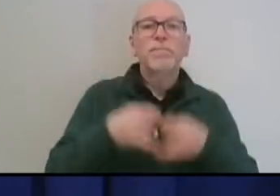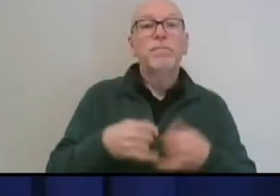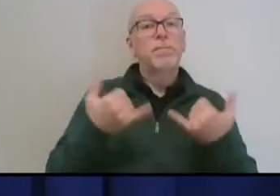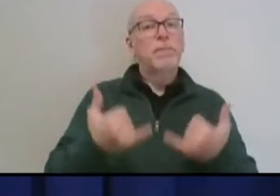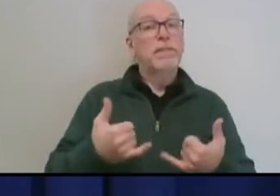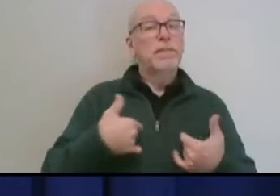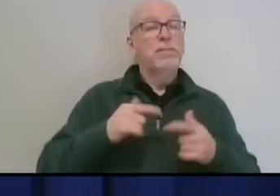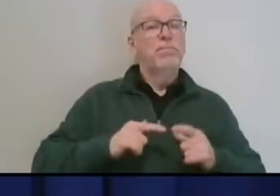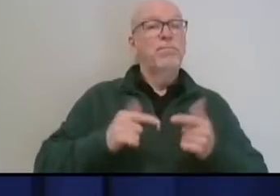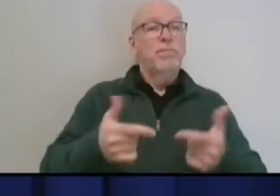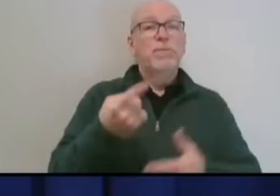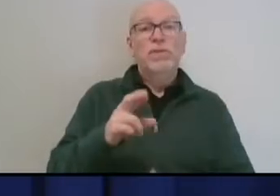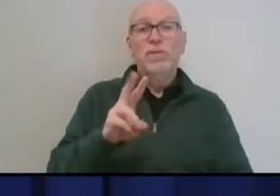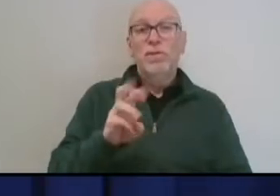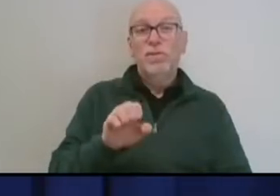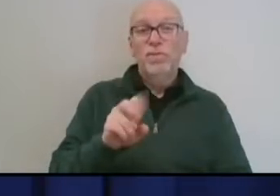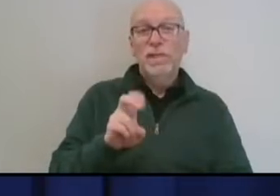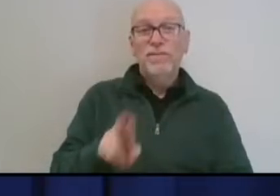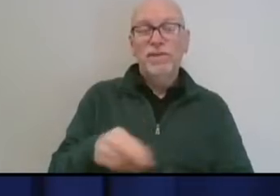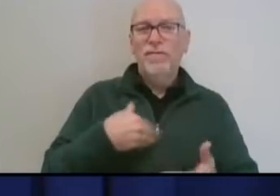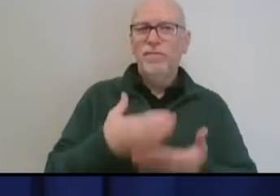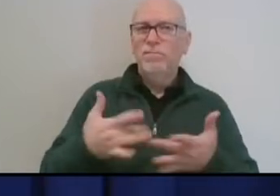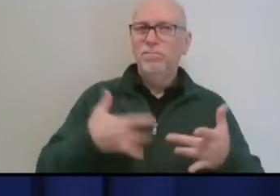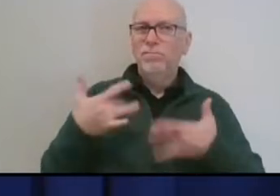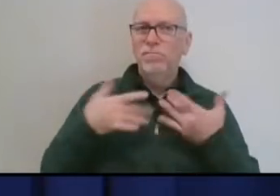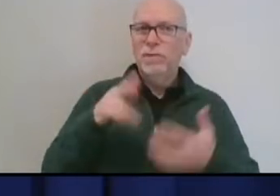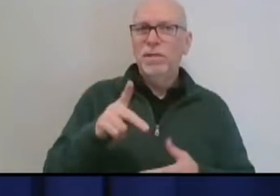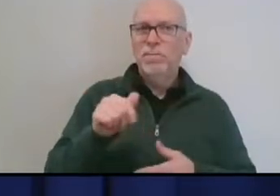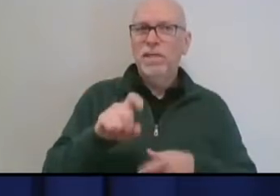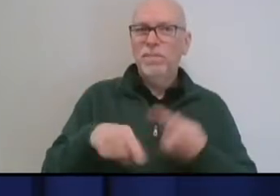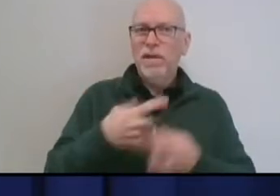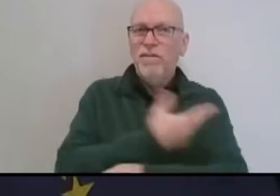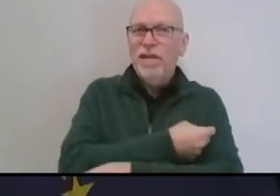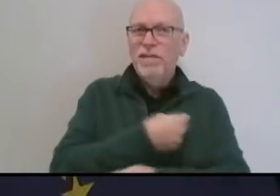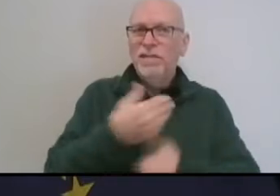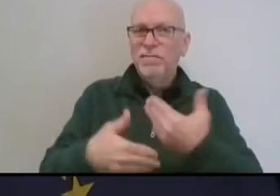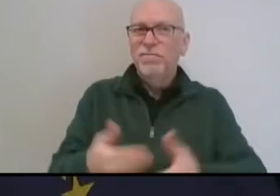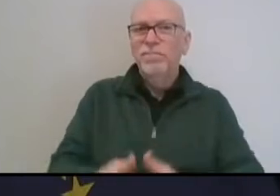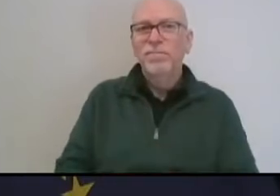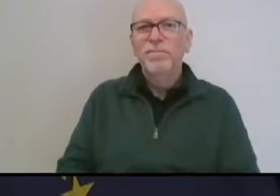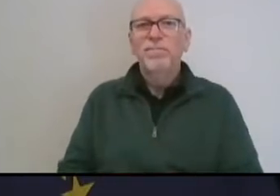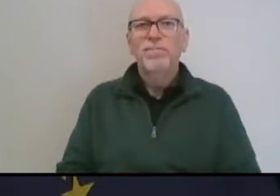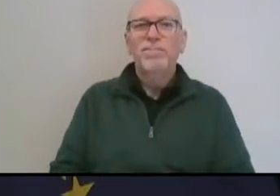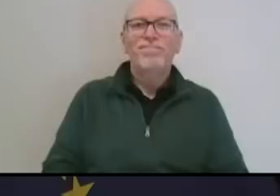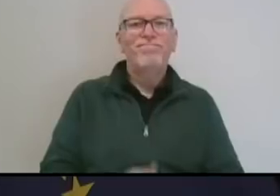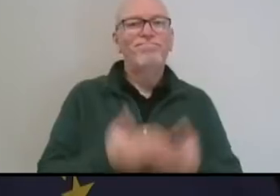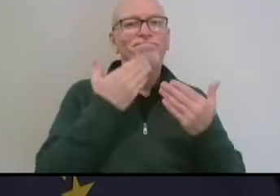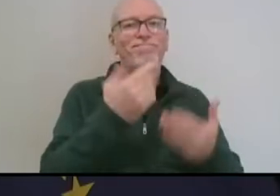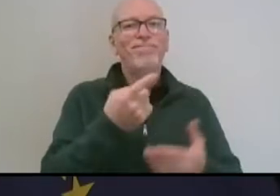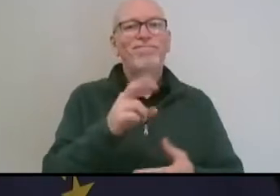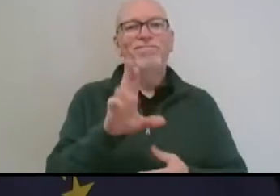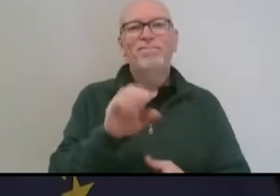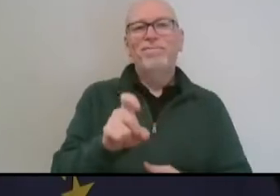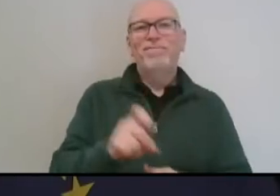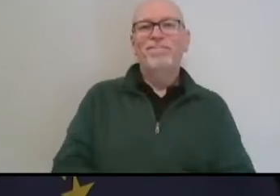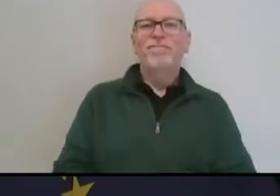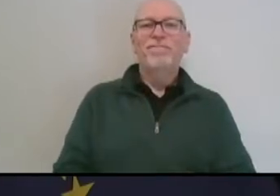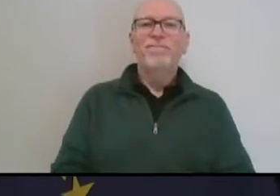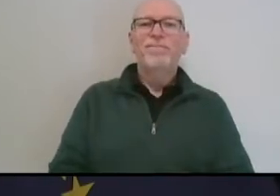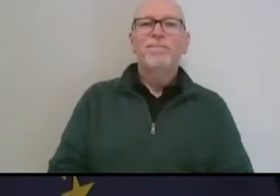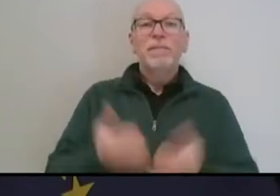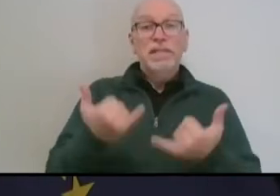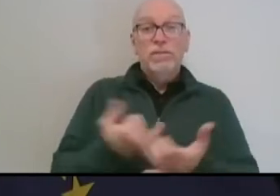to turn it over to Dr. Weaver, who has some exciting updates about our vaccine rollout. Thank you, Dr. Box. This week,